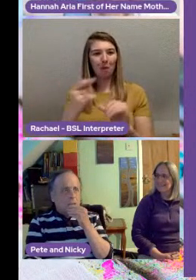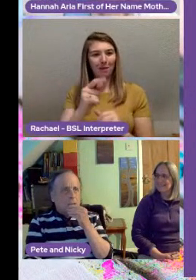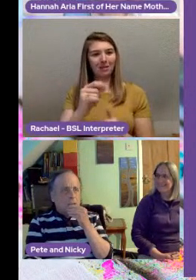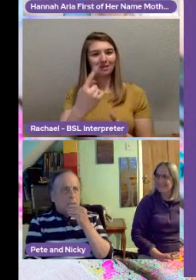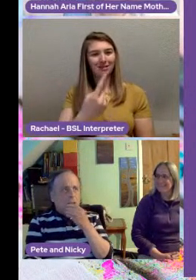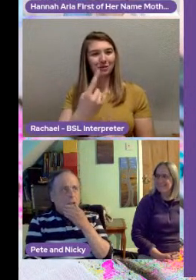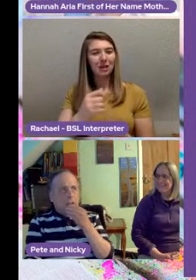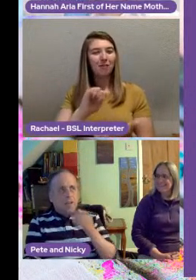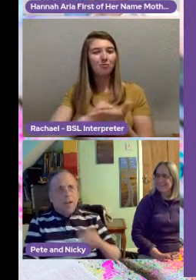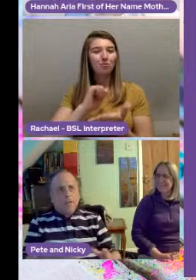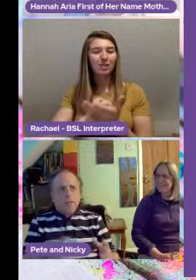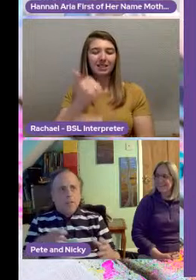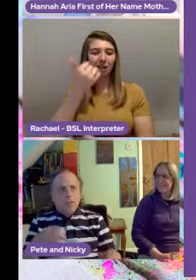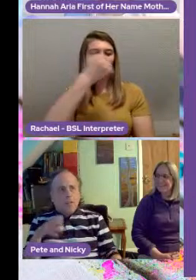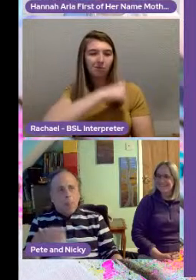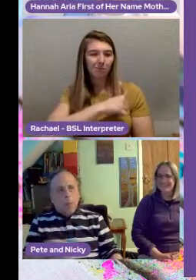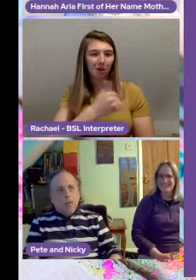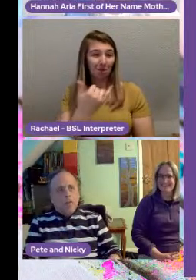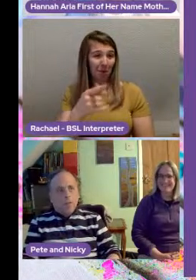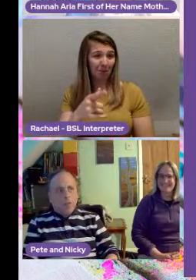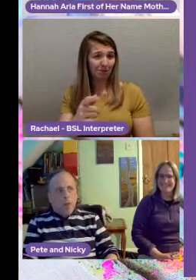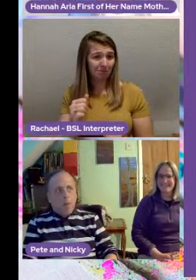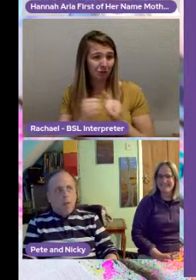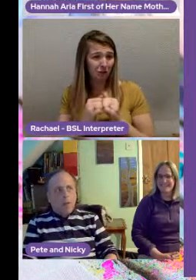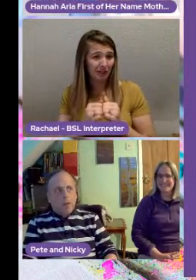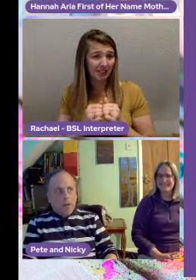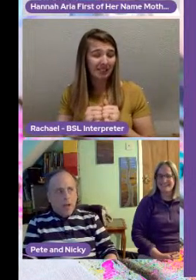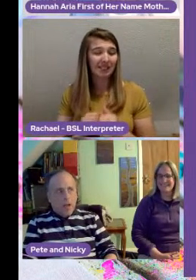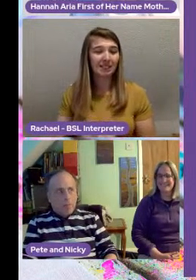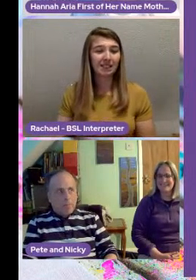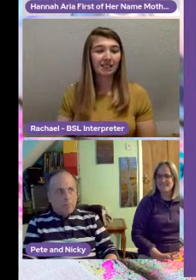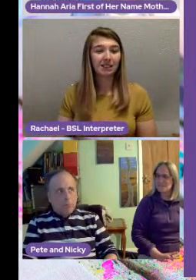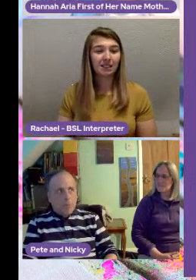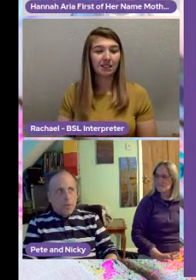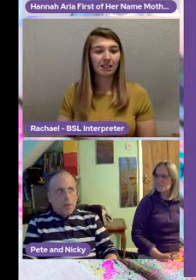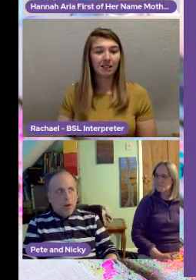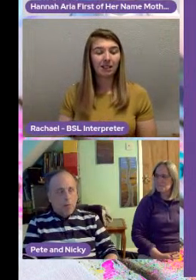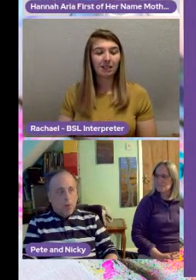feel that's accurate. Some other